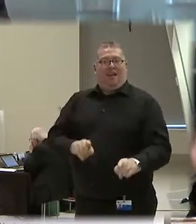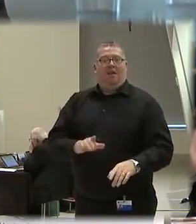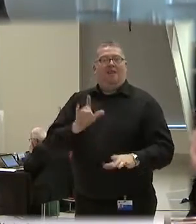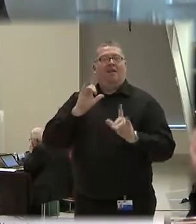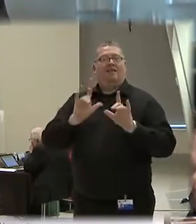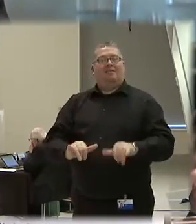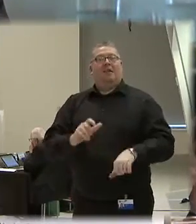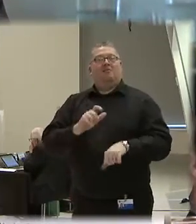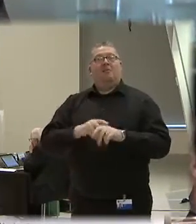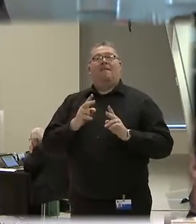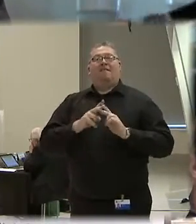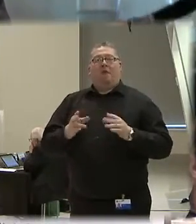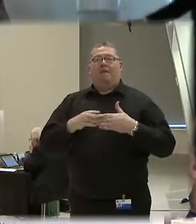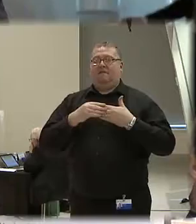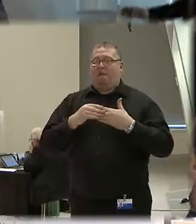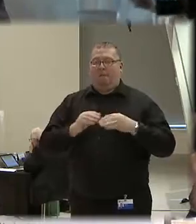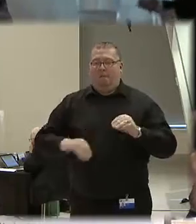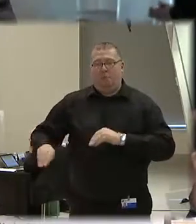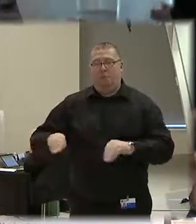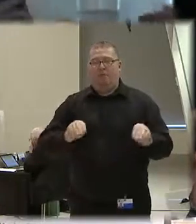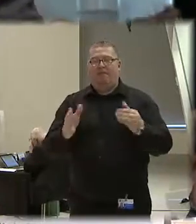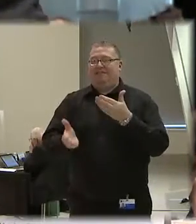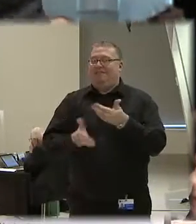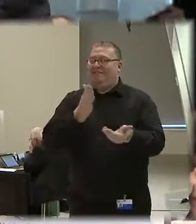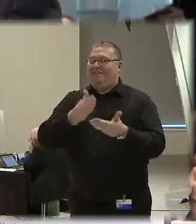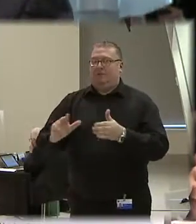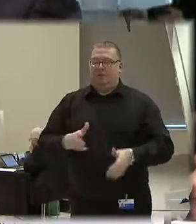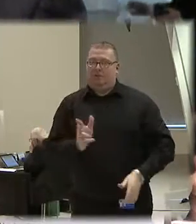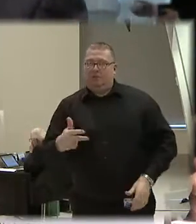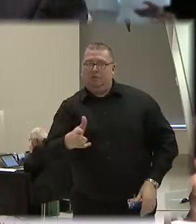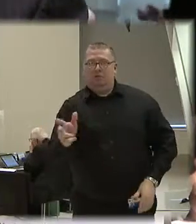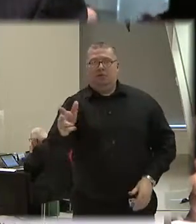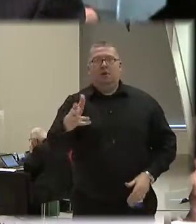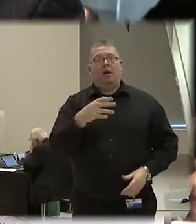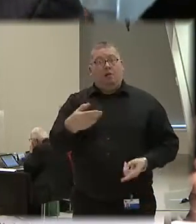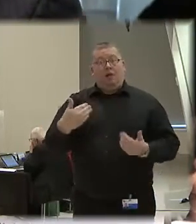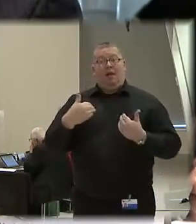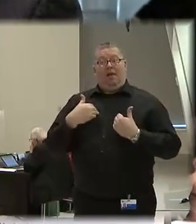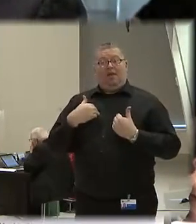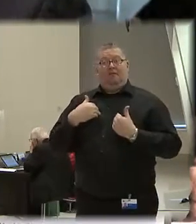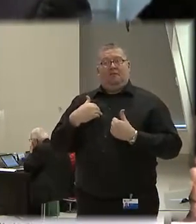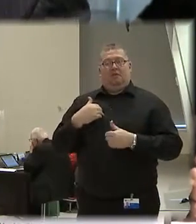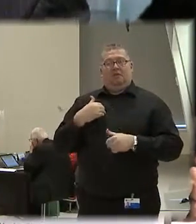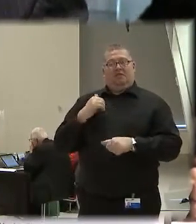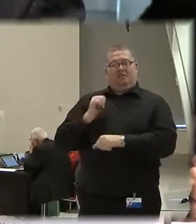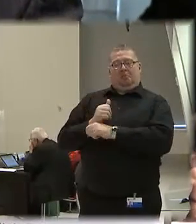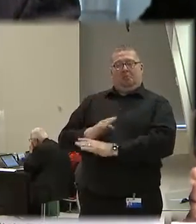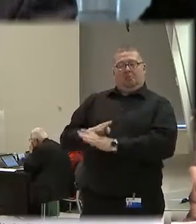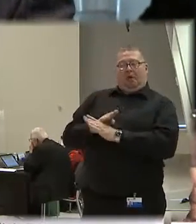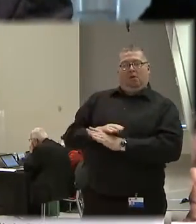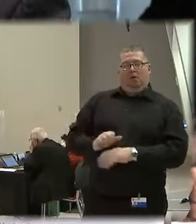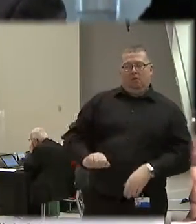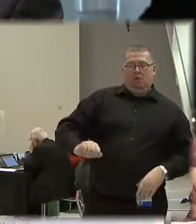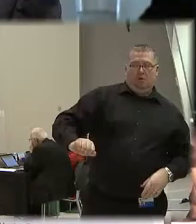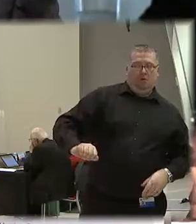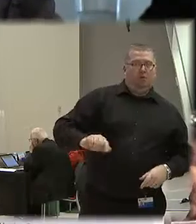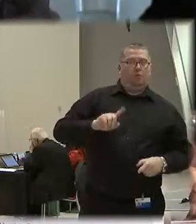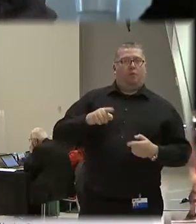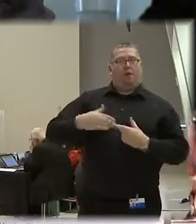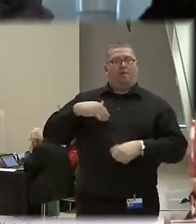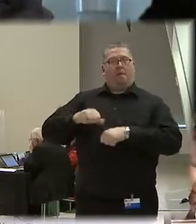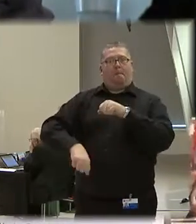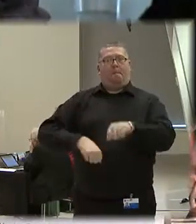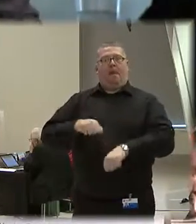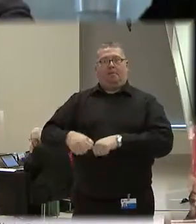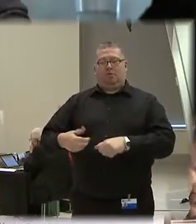same time, they're very mobile, they're very fluid, and you have a built-in barrier that you can use when you have a bike in